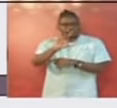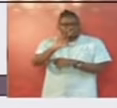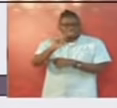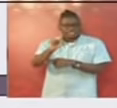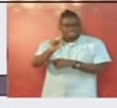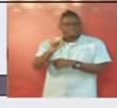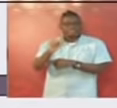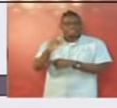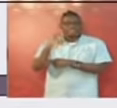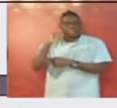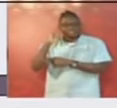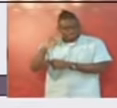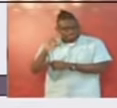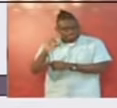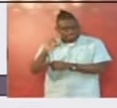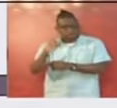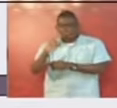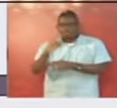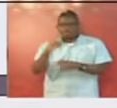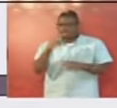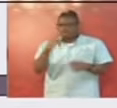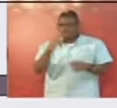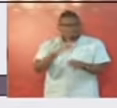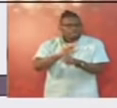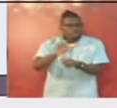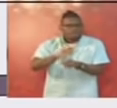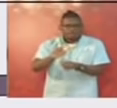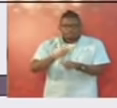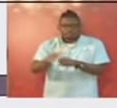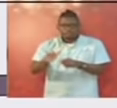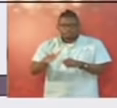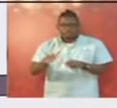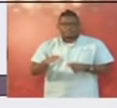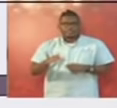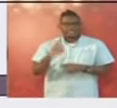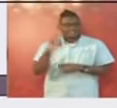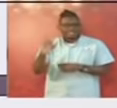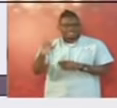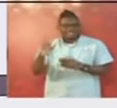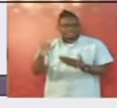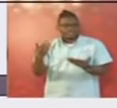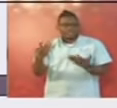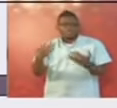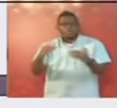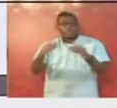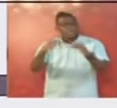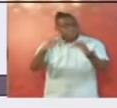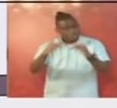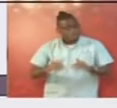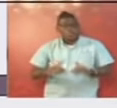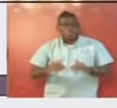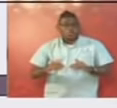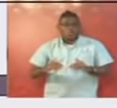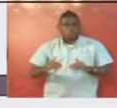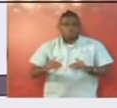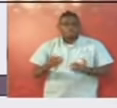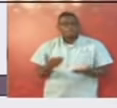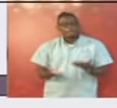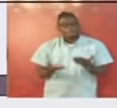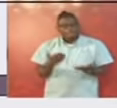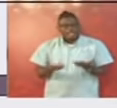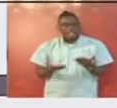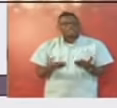low levels of vitamin D affect immunity. And they have found that persons with lower levels are more likely to develop some of the